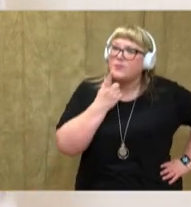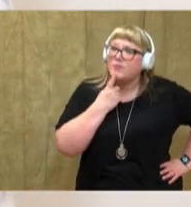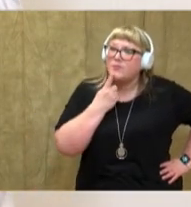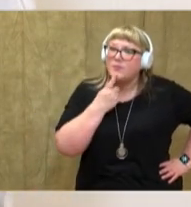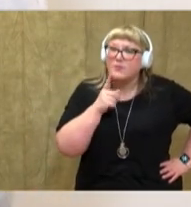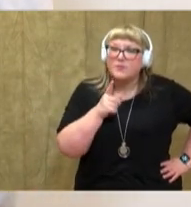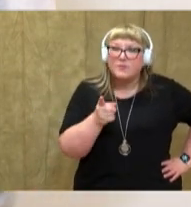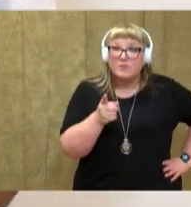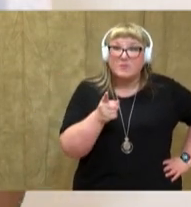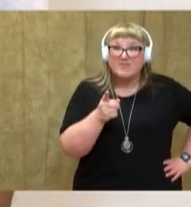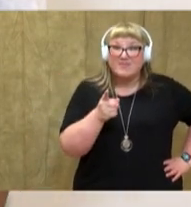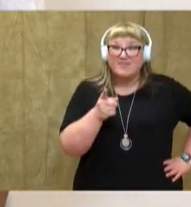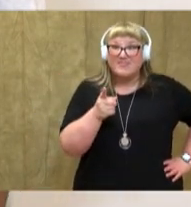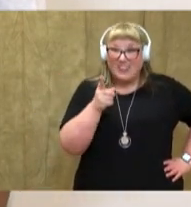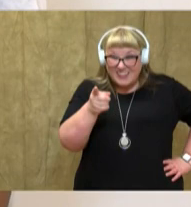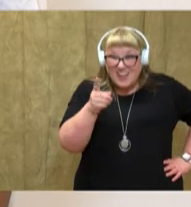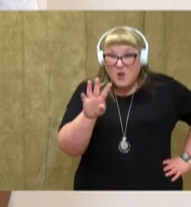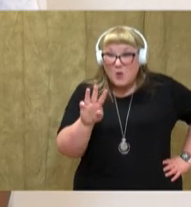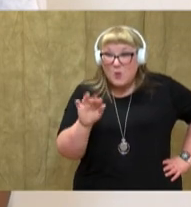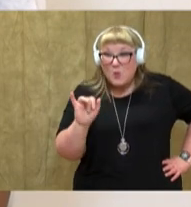Let's see. Will this be the word with?